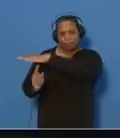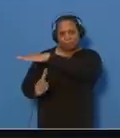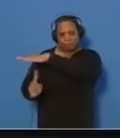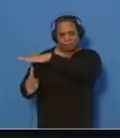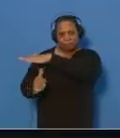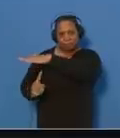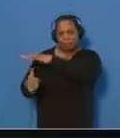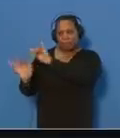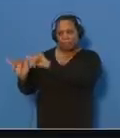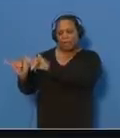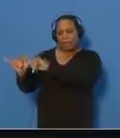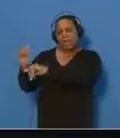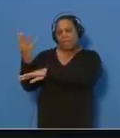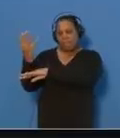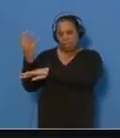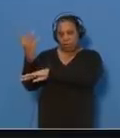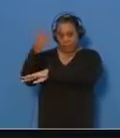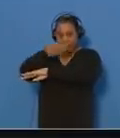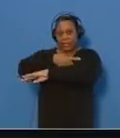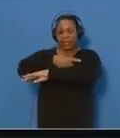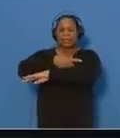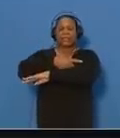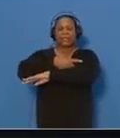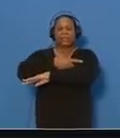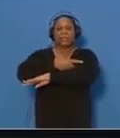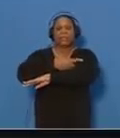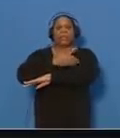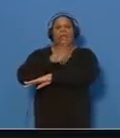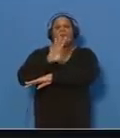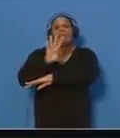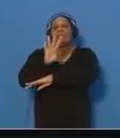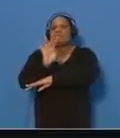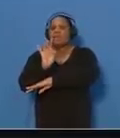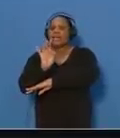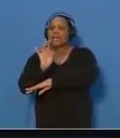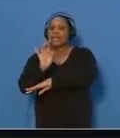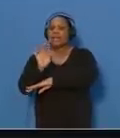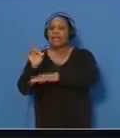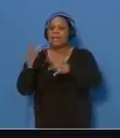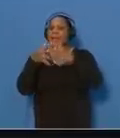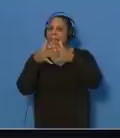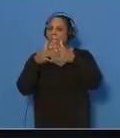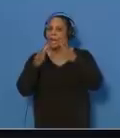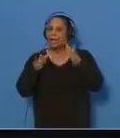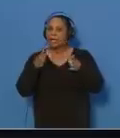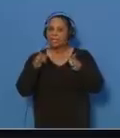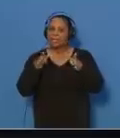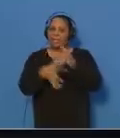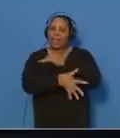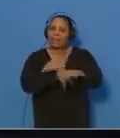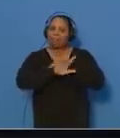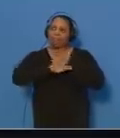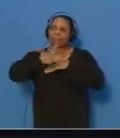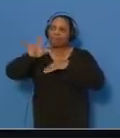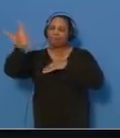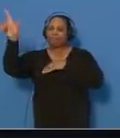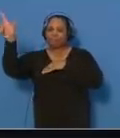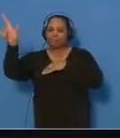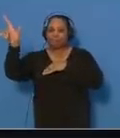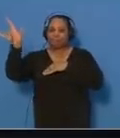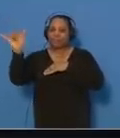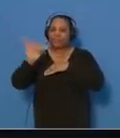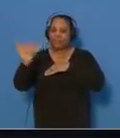they will remain for 14 days. 48 Americans and other foreign nationals left Bermuda for Atlanta on